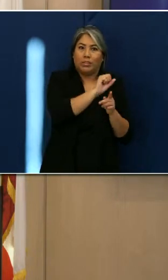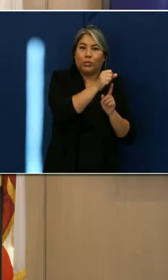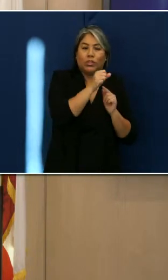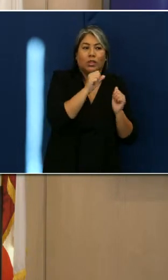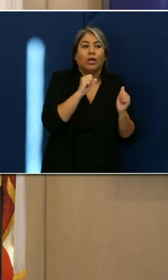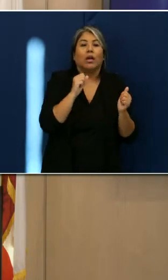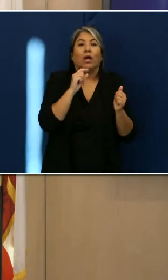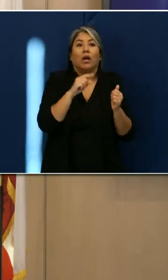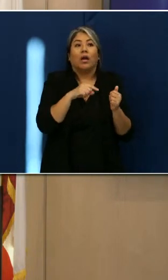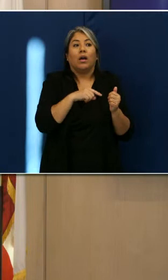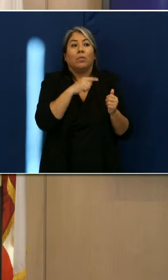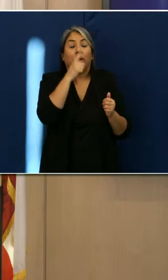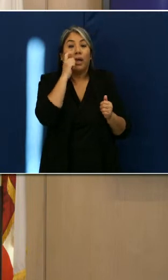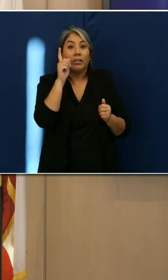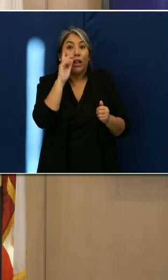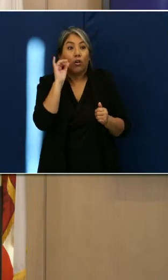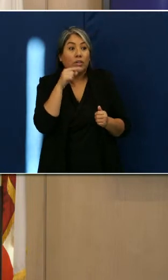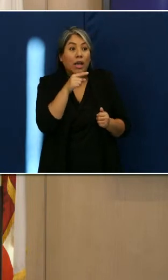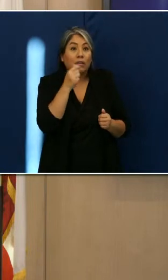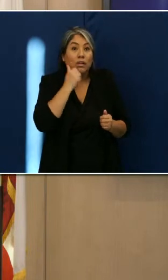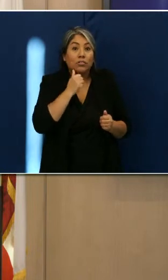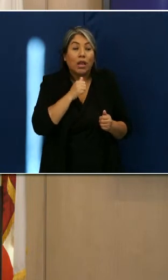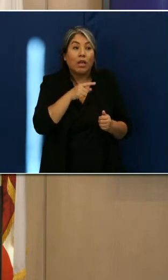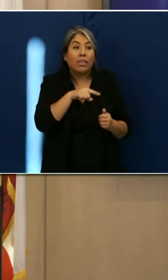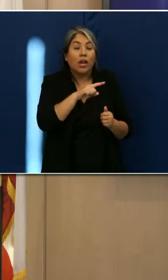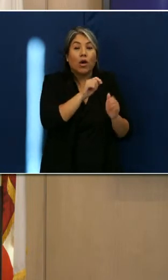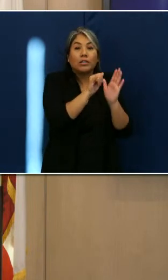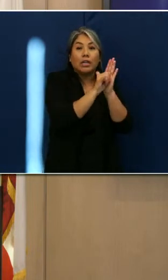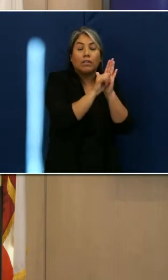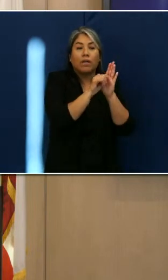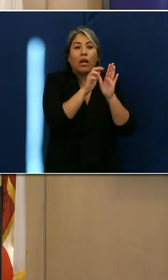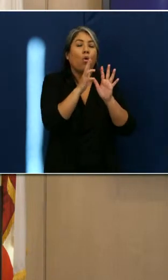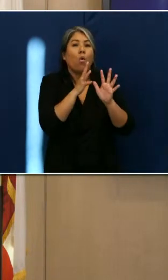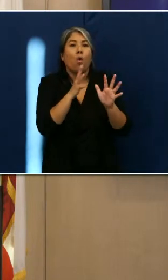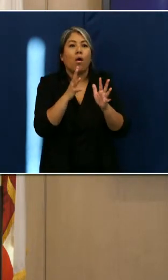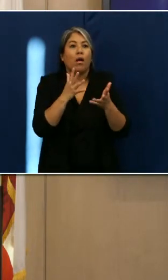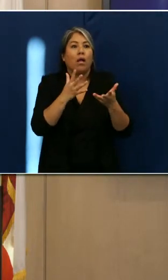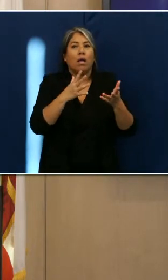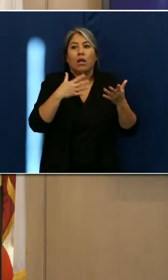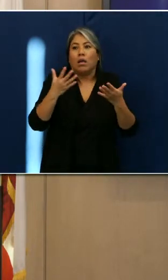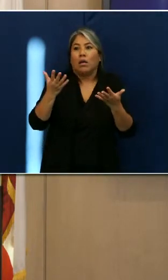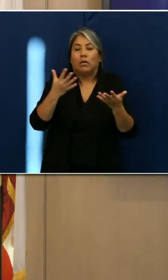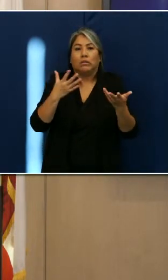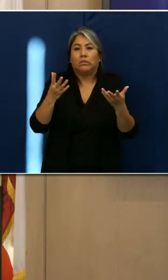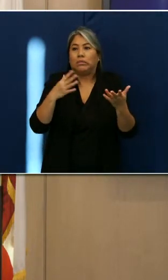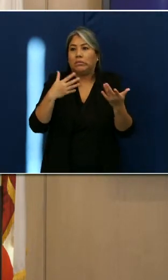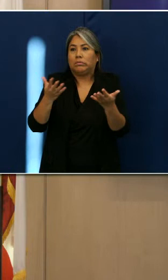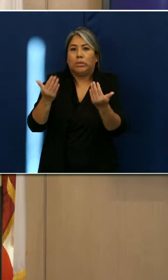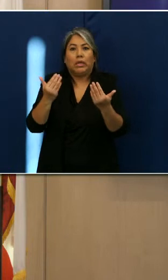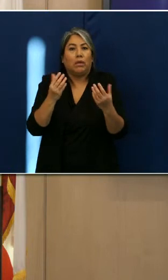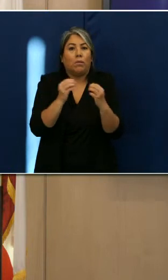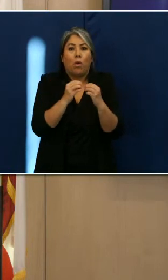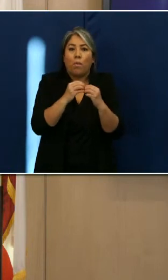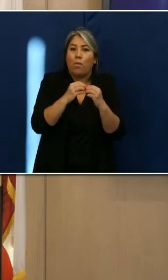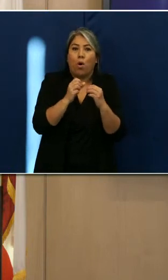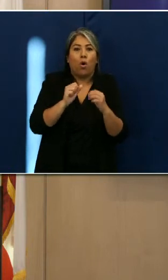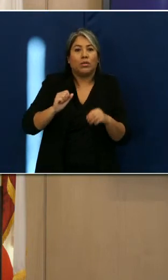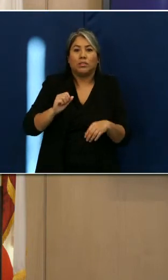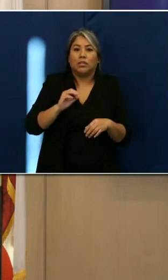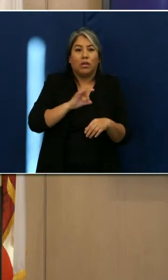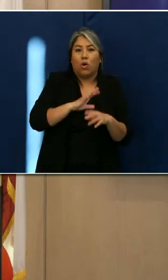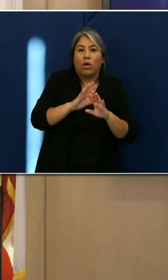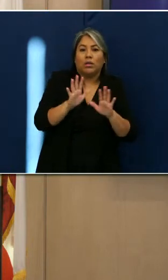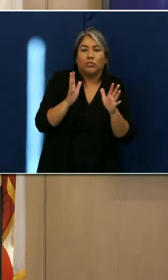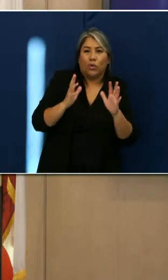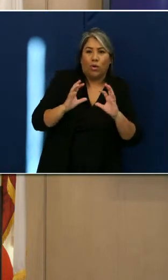day to day that they're identifying or flexing in more staff in the ICUs to get back above 0